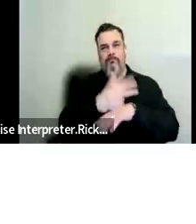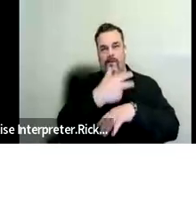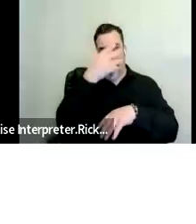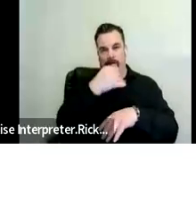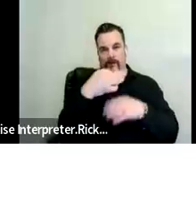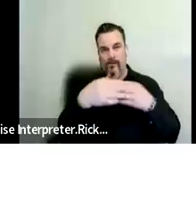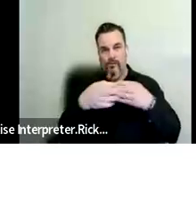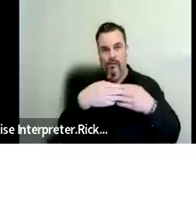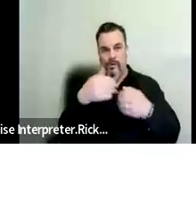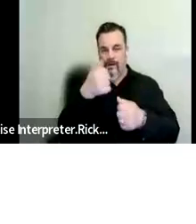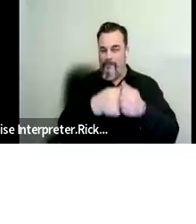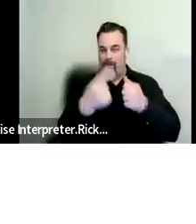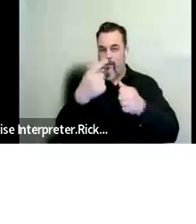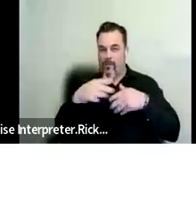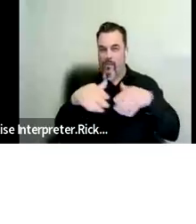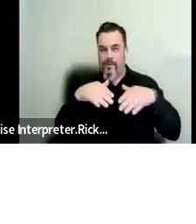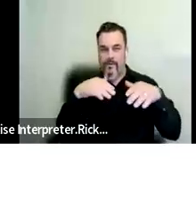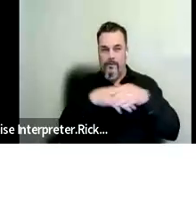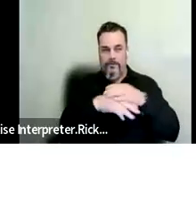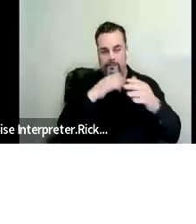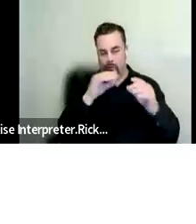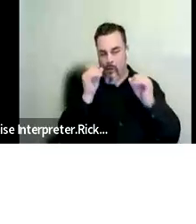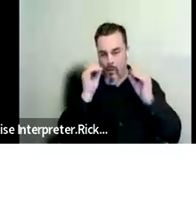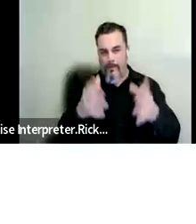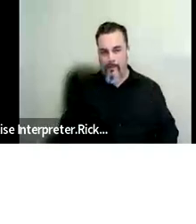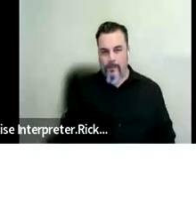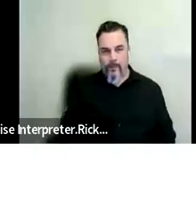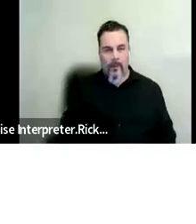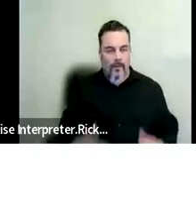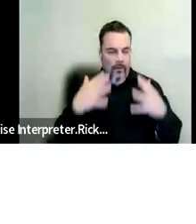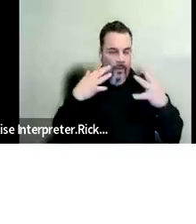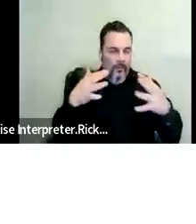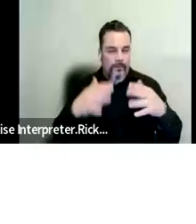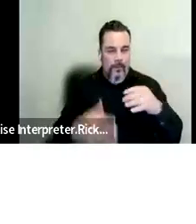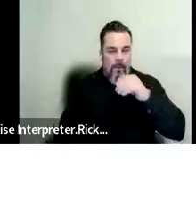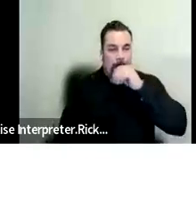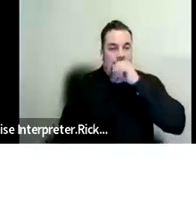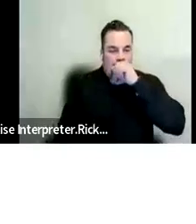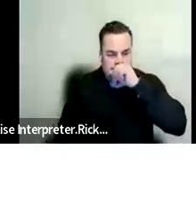where everybody was walking in. It was horrible, noisy.